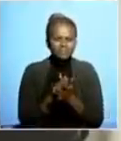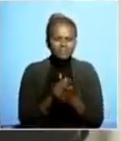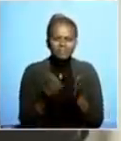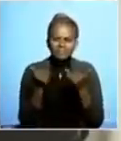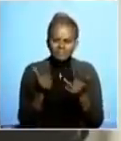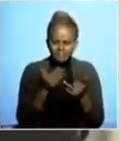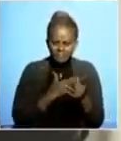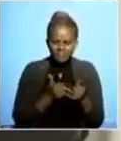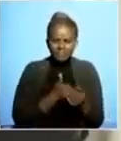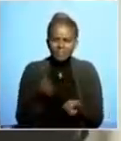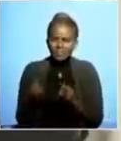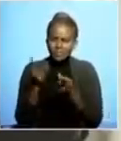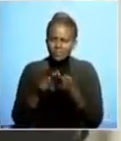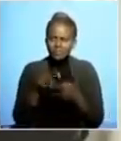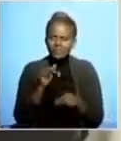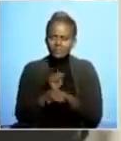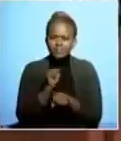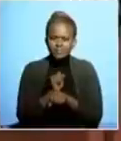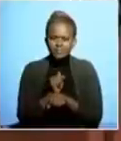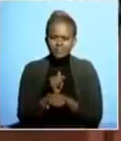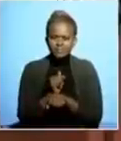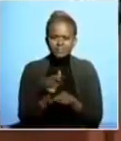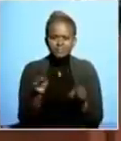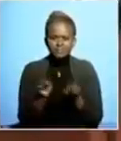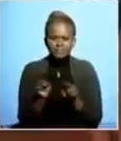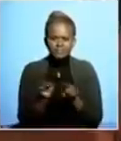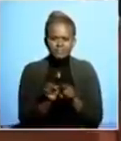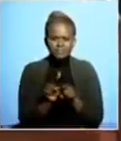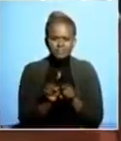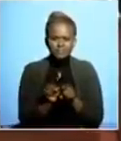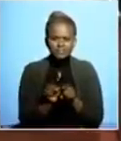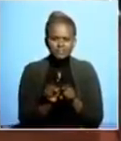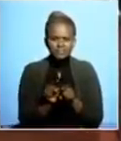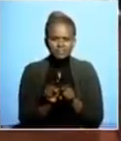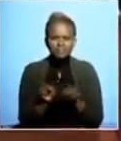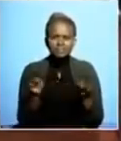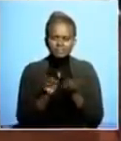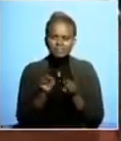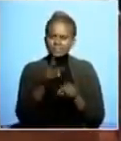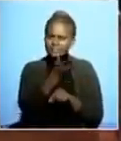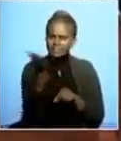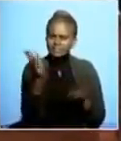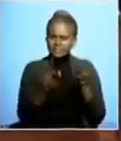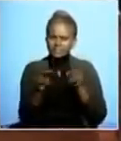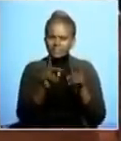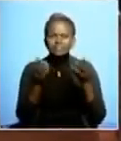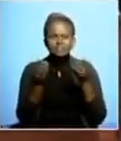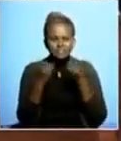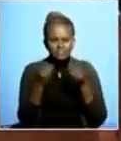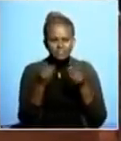I went to school, and I was educated by the citizens.